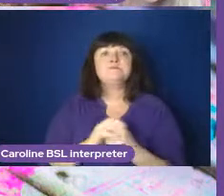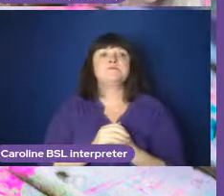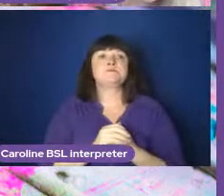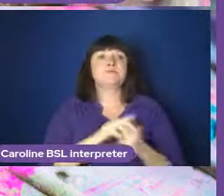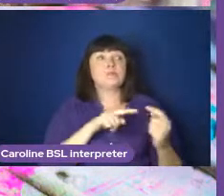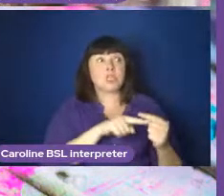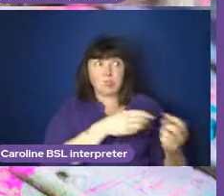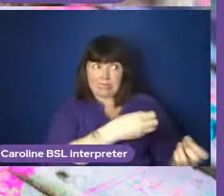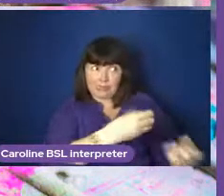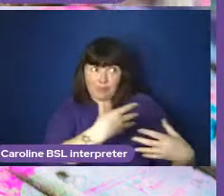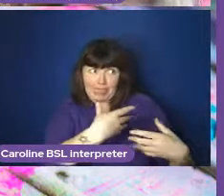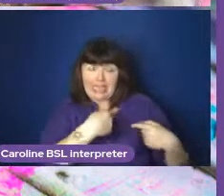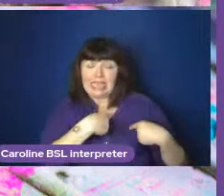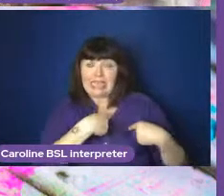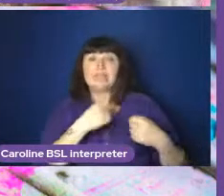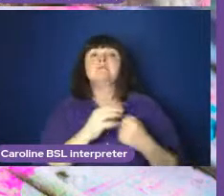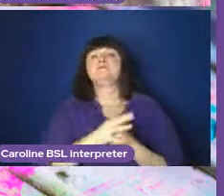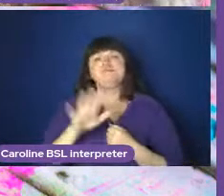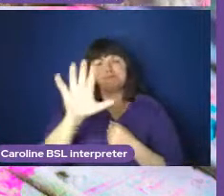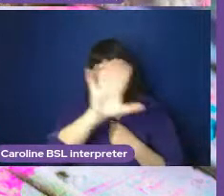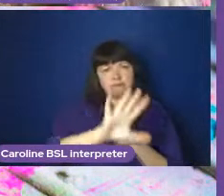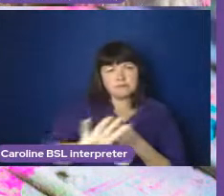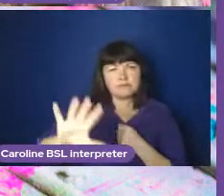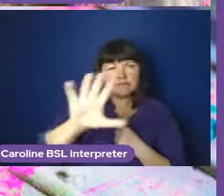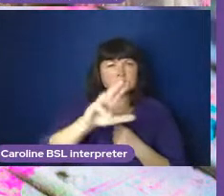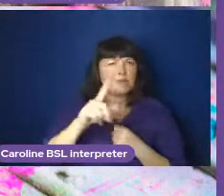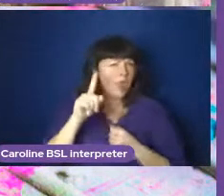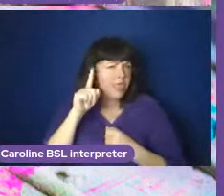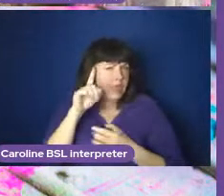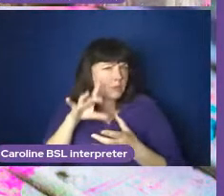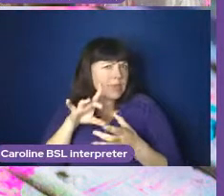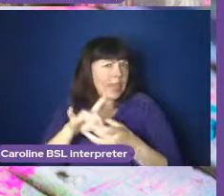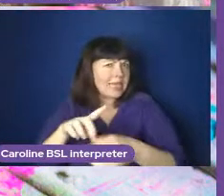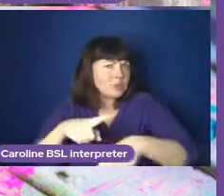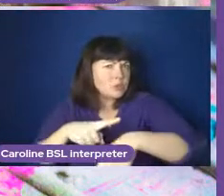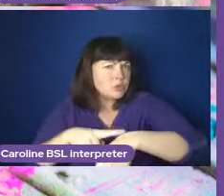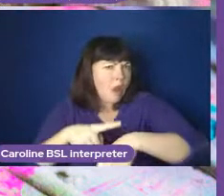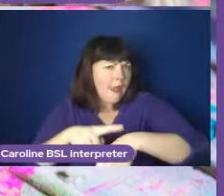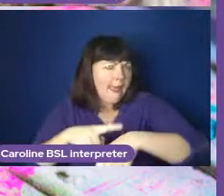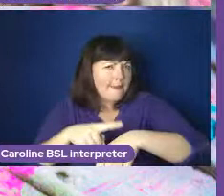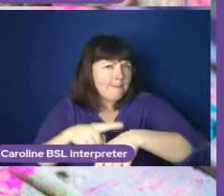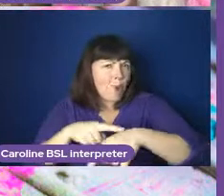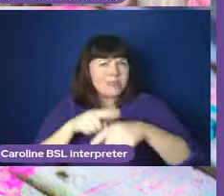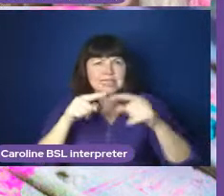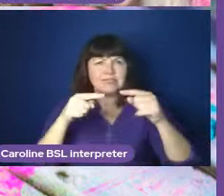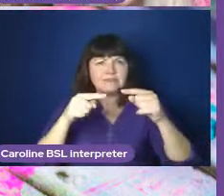to me that something to do with CHIME, I think it was an acronym.